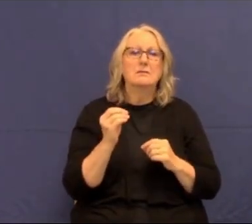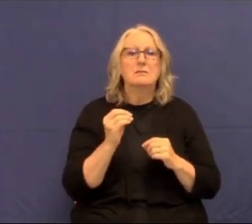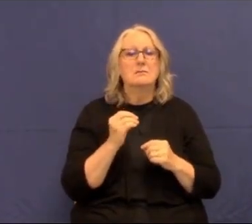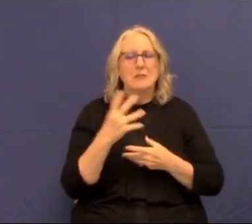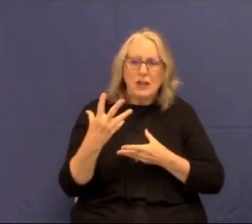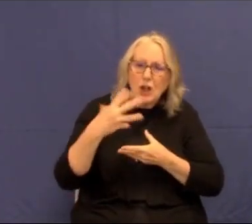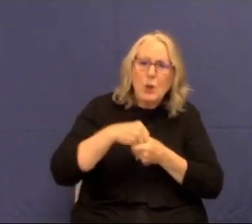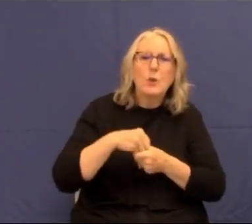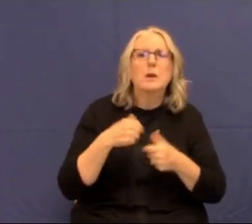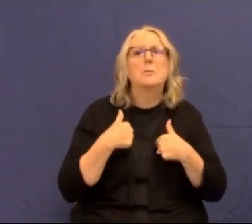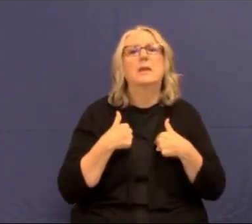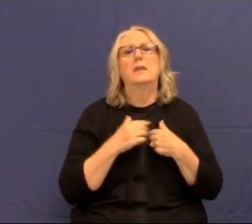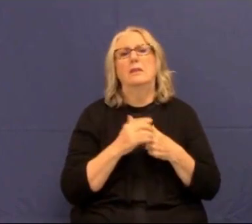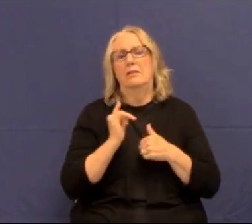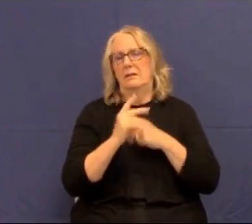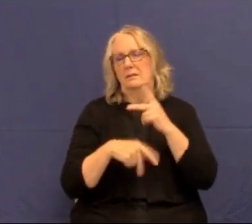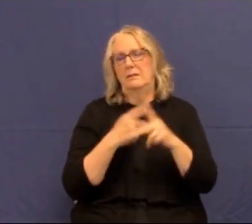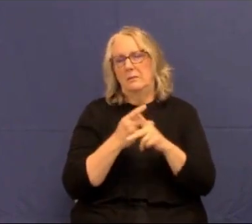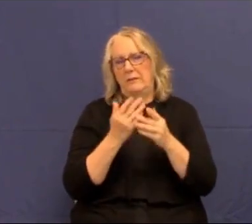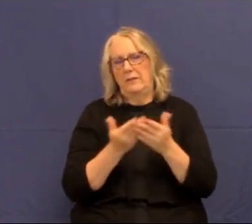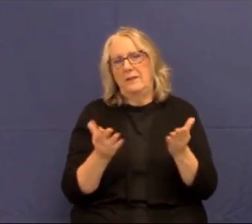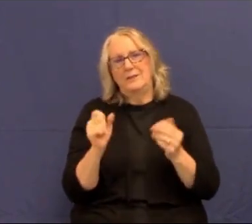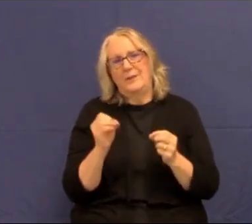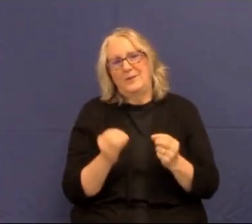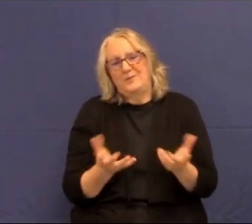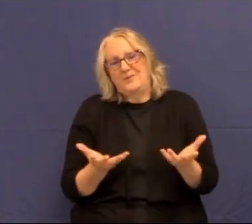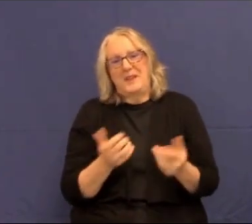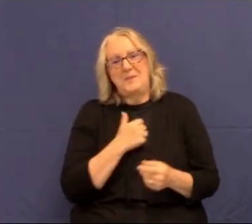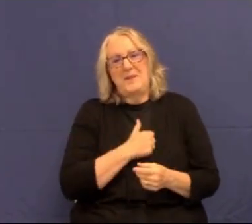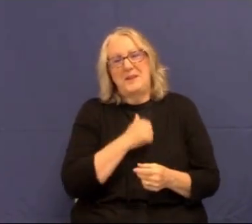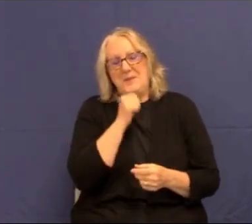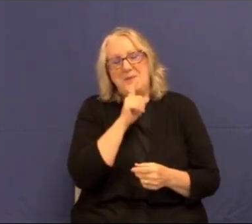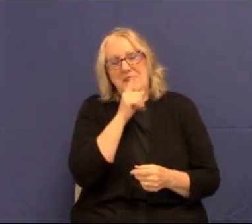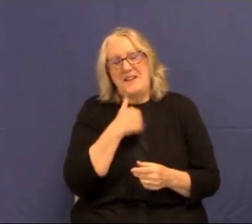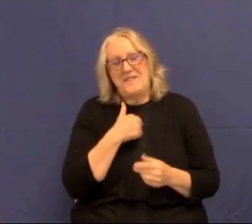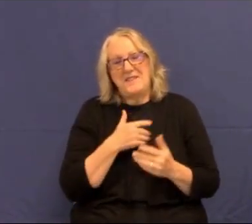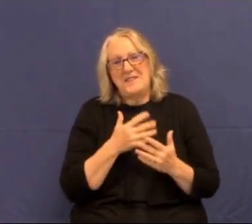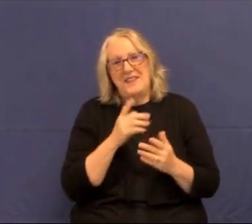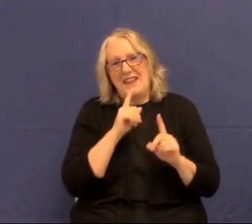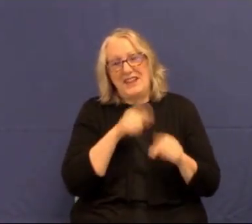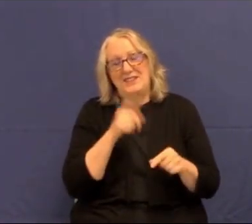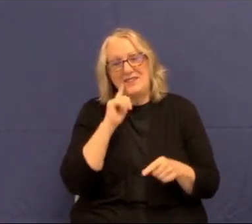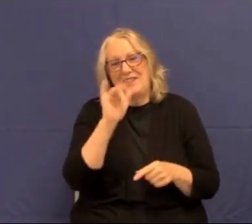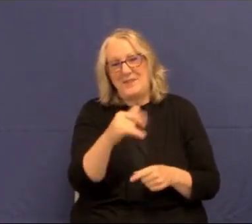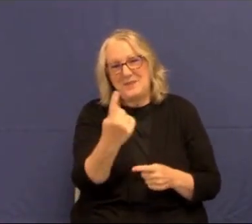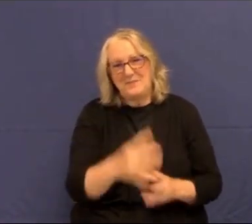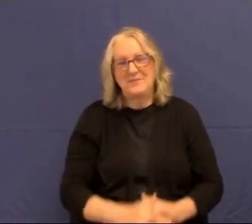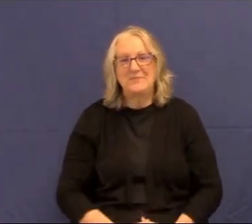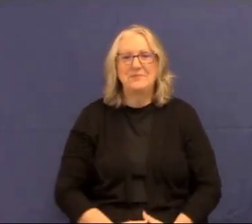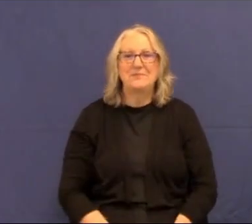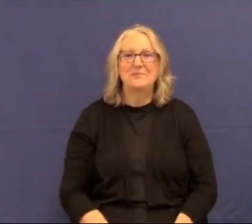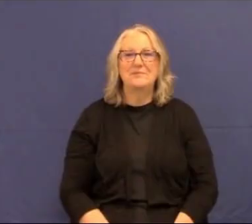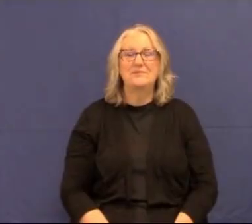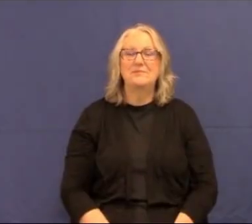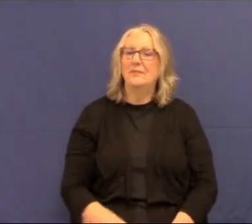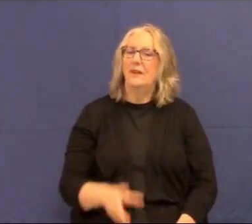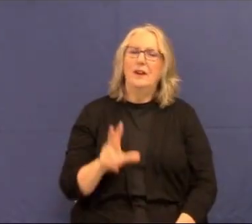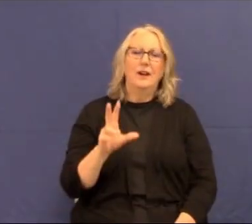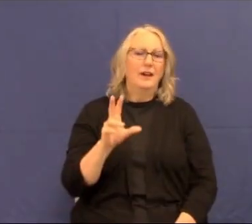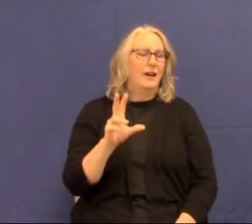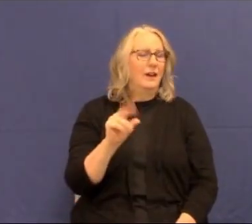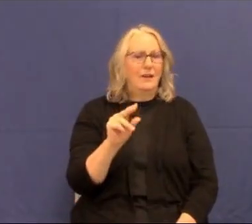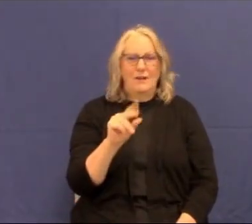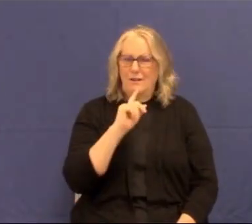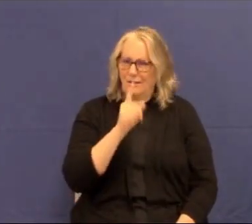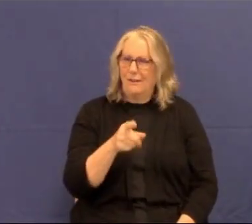I felt, and, inclusivity and that type of thing. So I apologize. I don't really have much of an answer for that one.